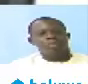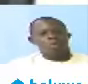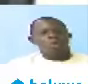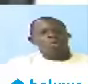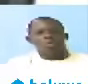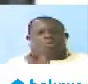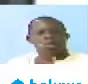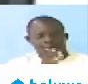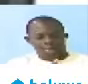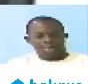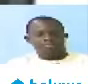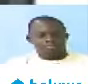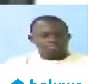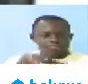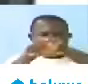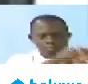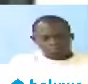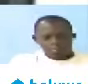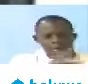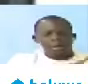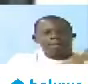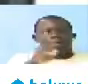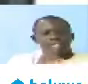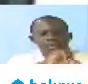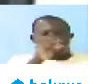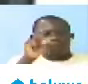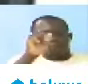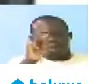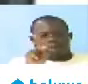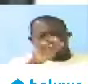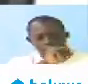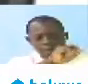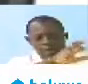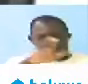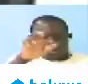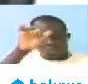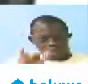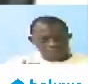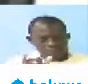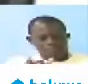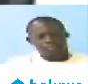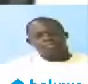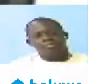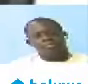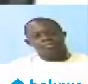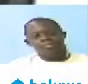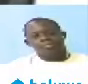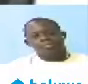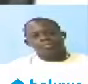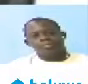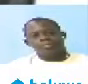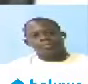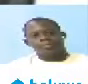car. We were taken to a place called Kerr. Avre na ra samba